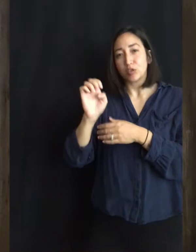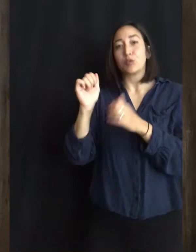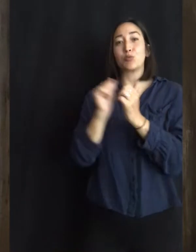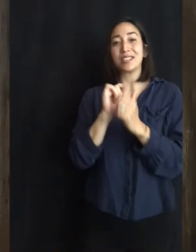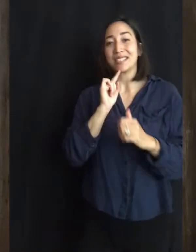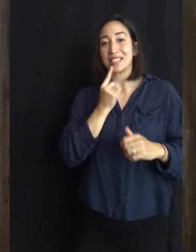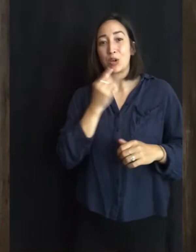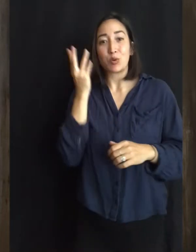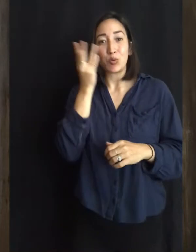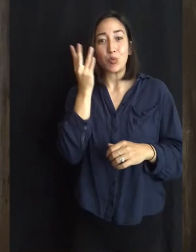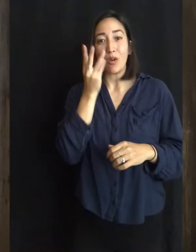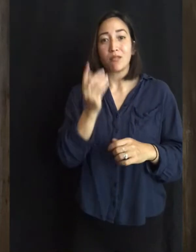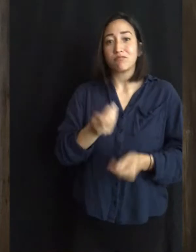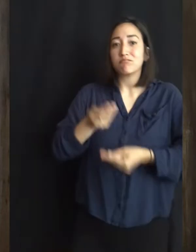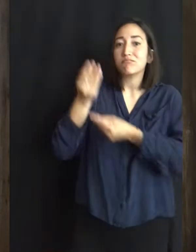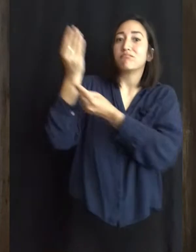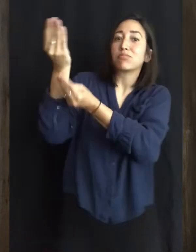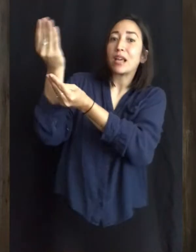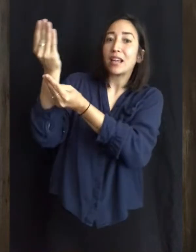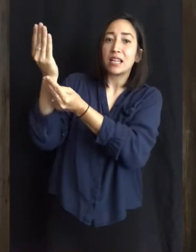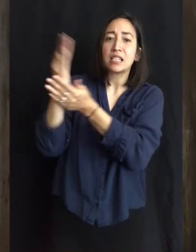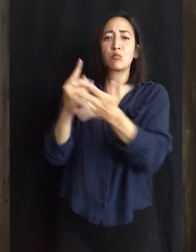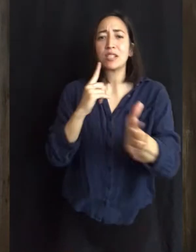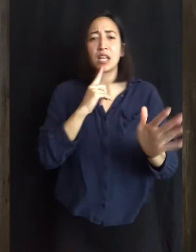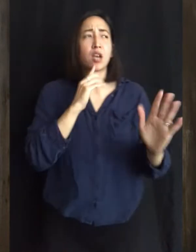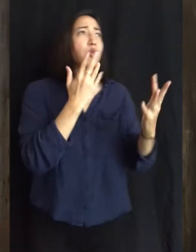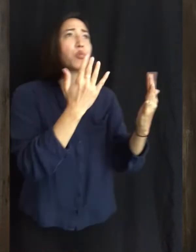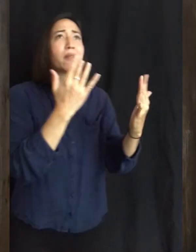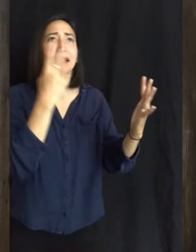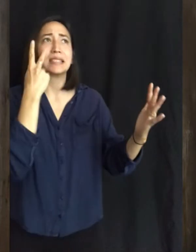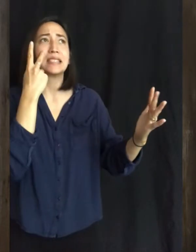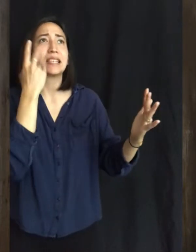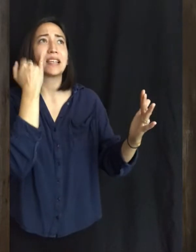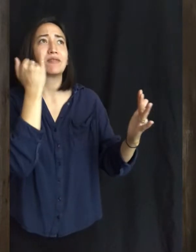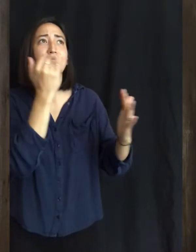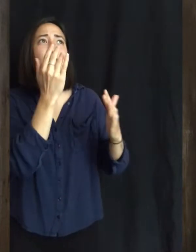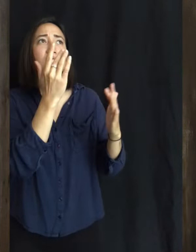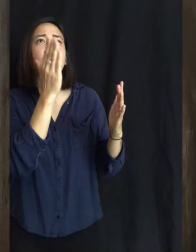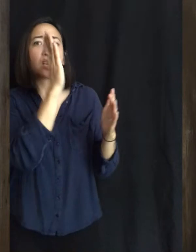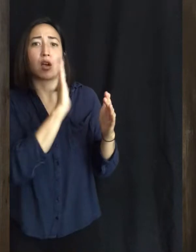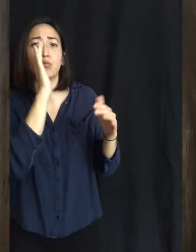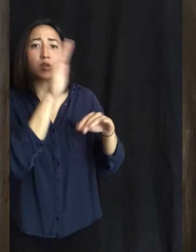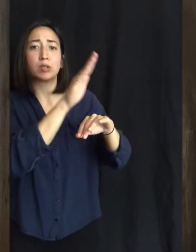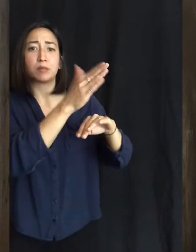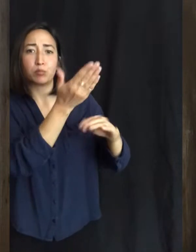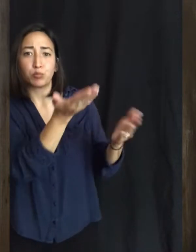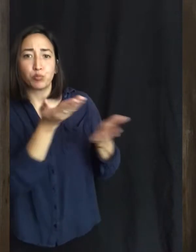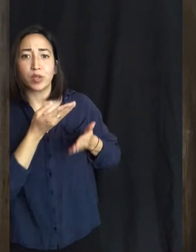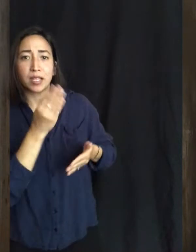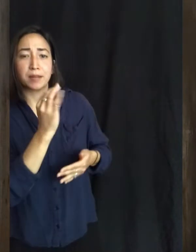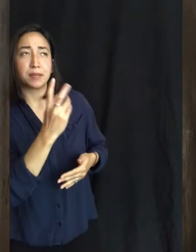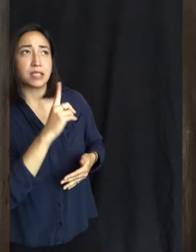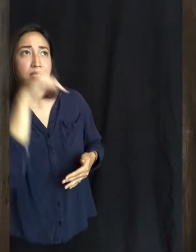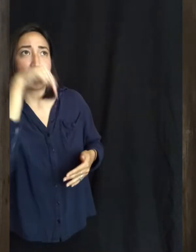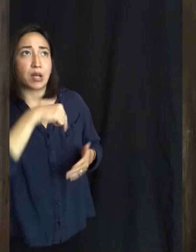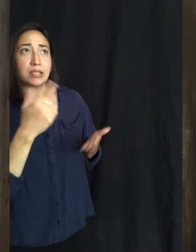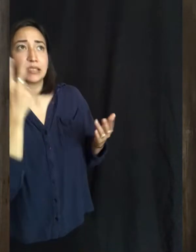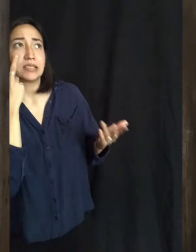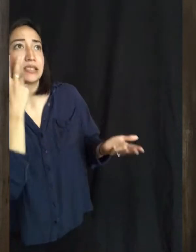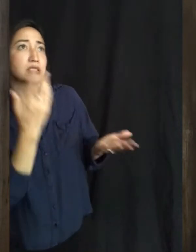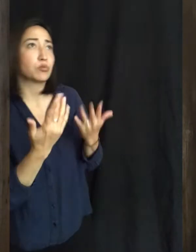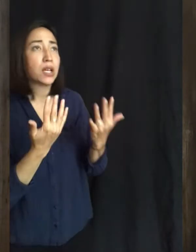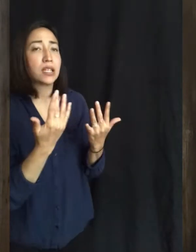let us see whether Elijah will come to take him down. And Jesus uttered a loud cry and breathed